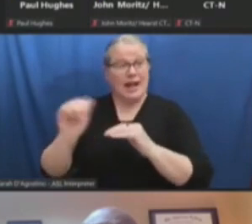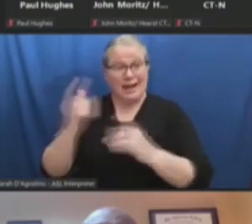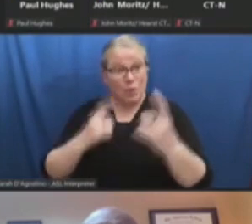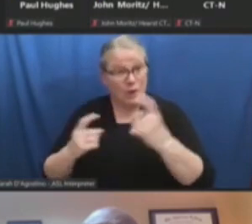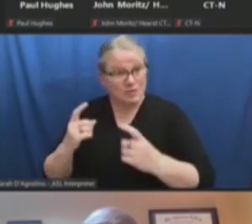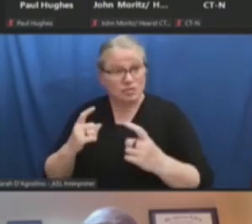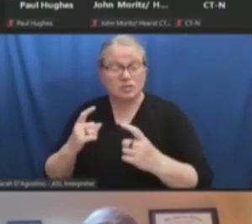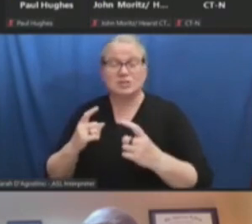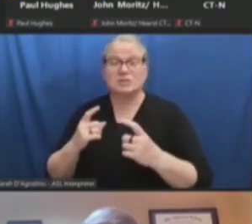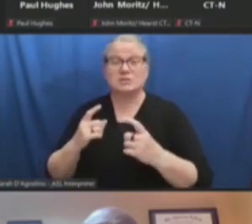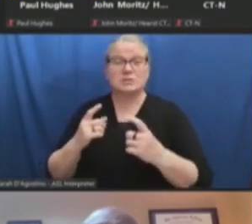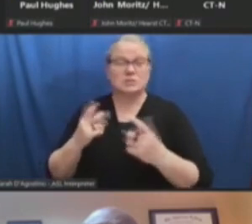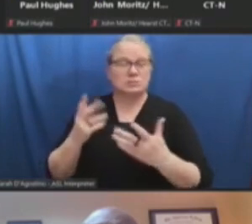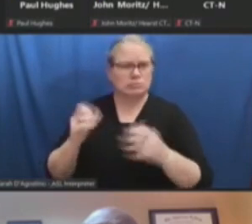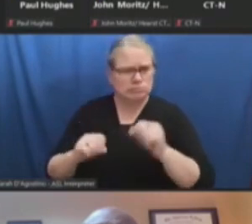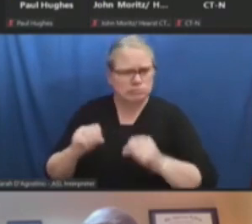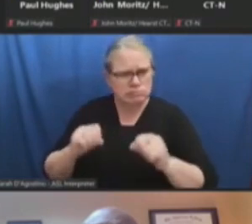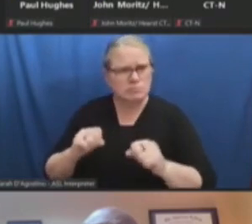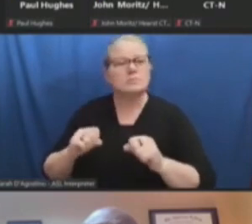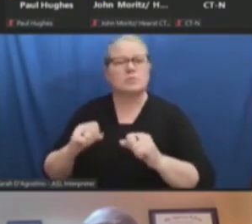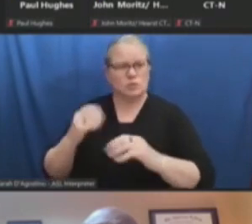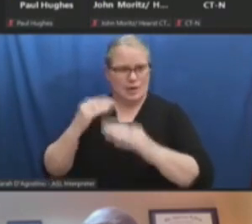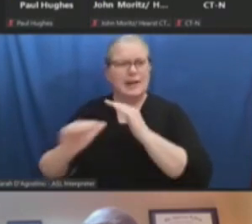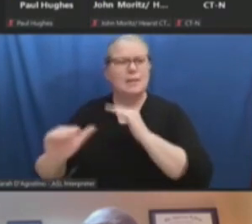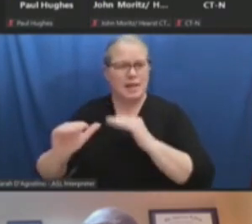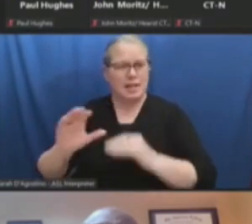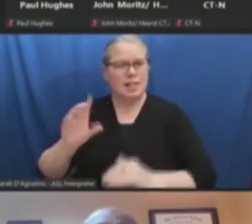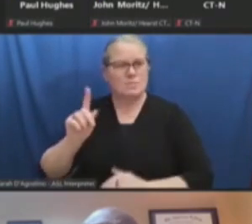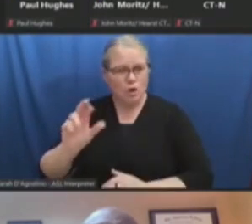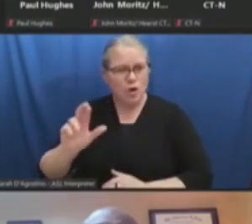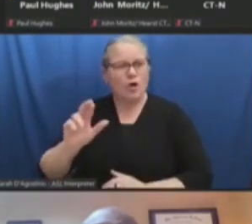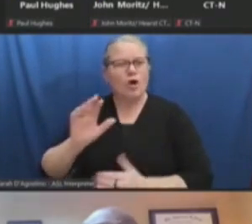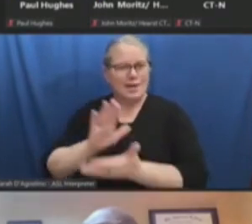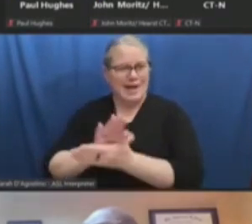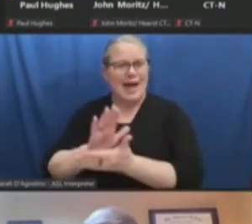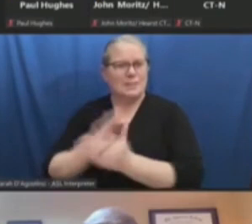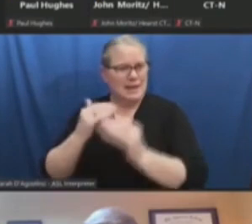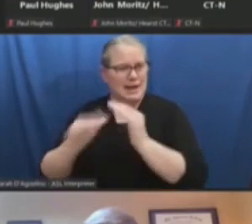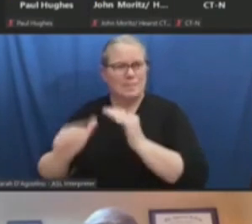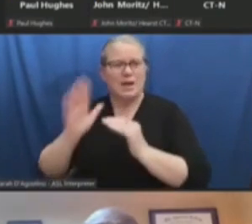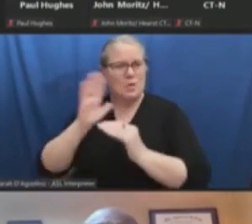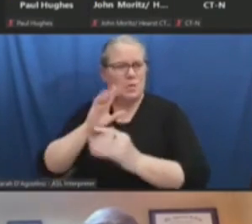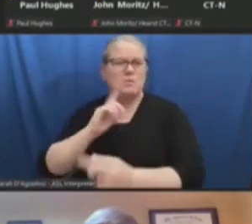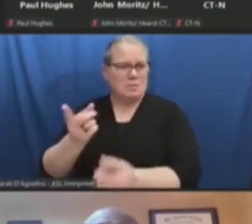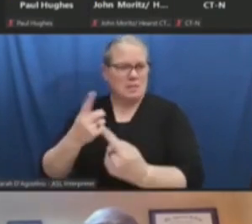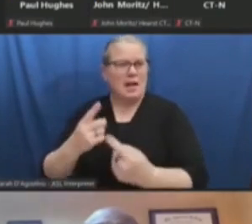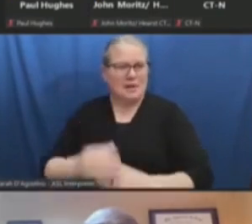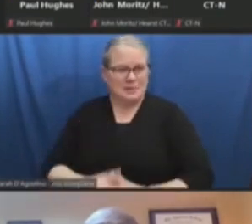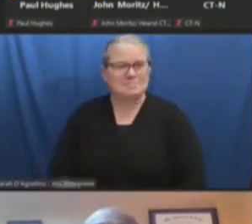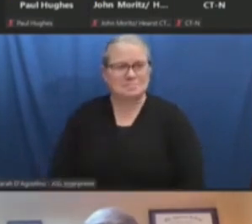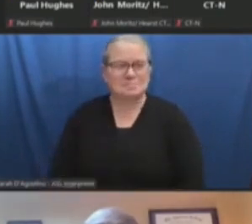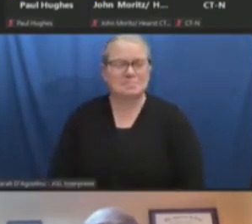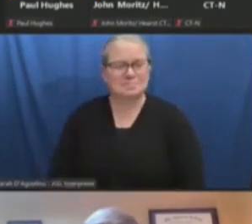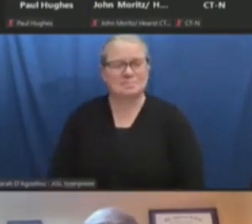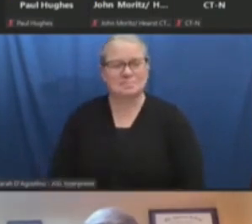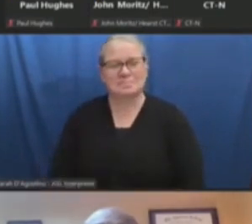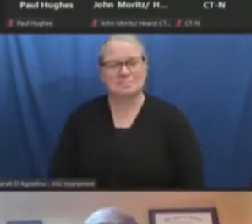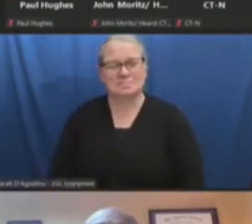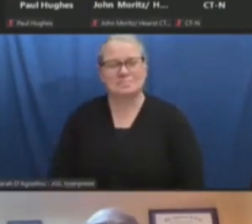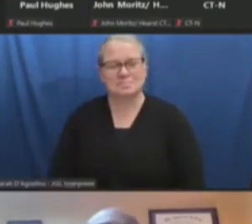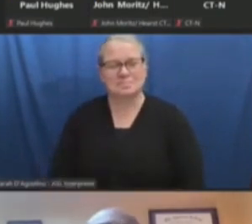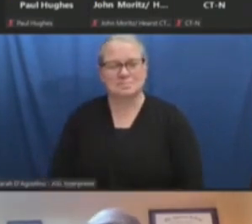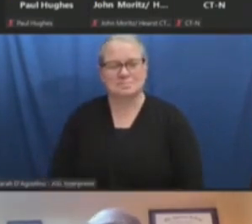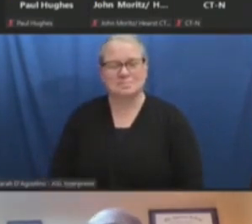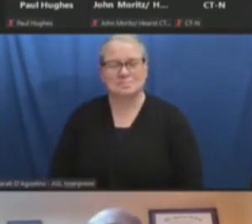any questions, feel free to email the Broker Academy email and we'll get right back to you.